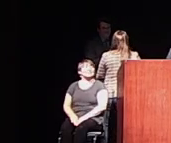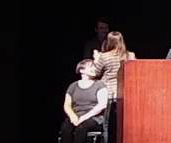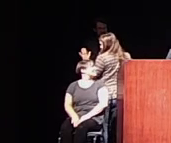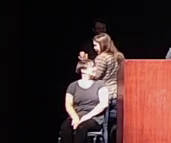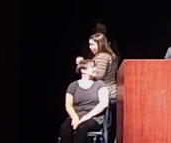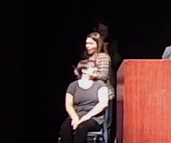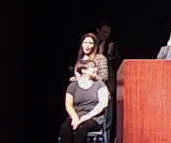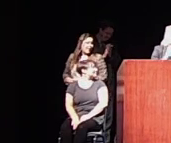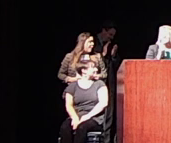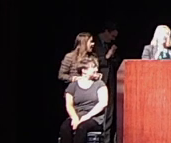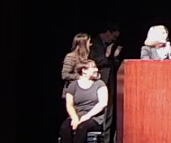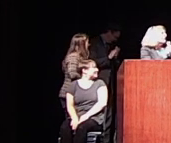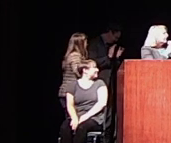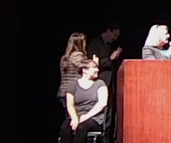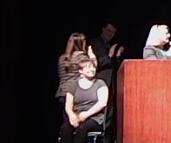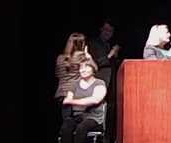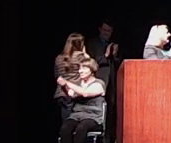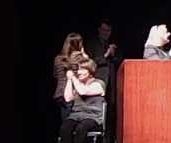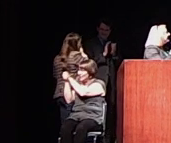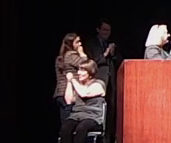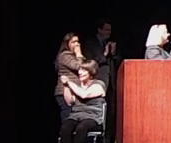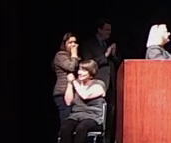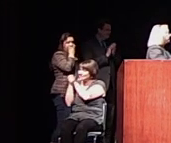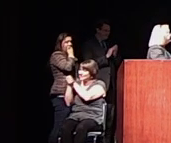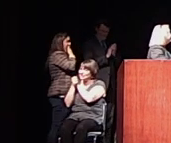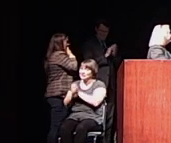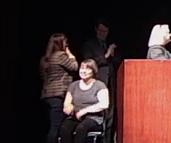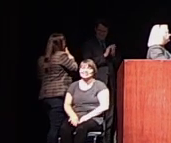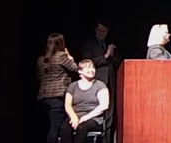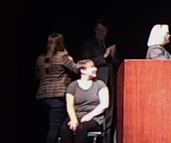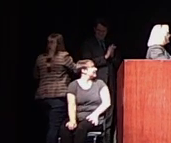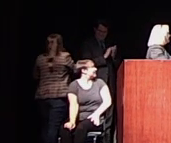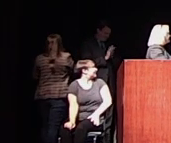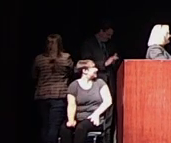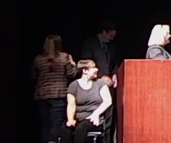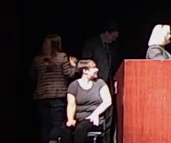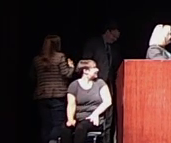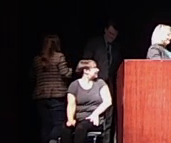Thank you.